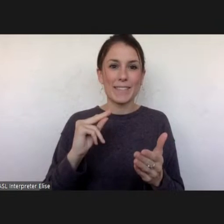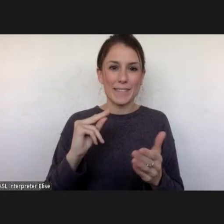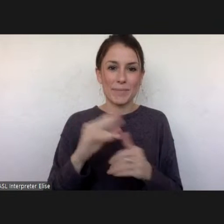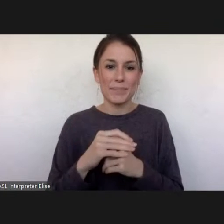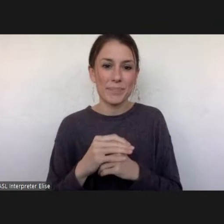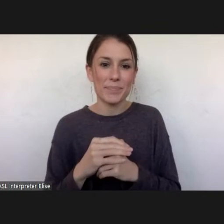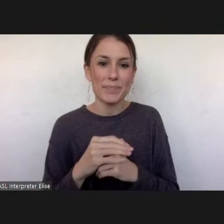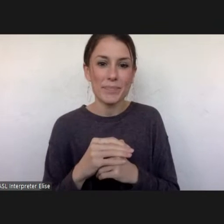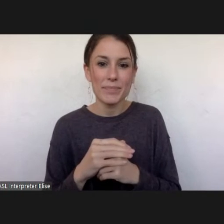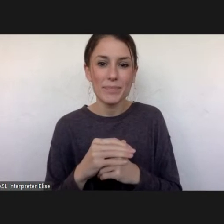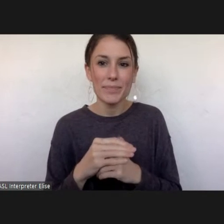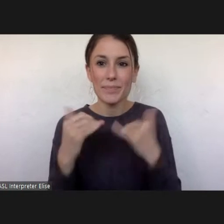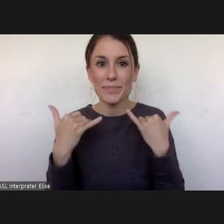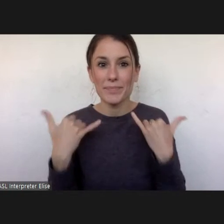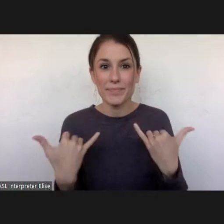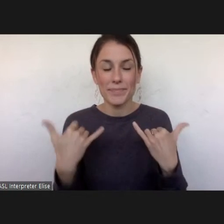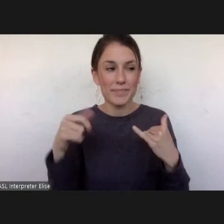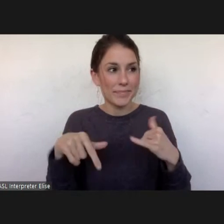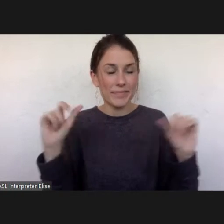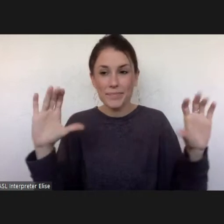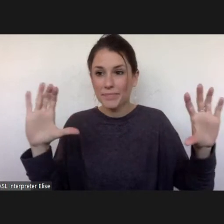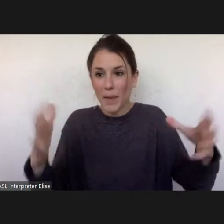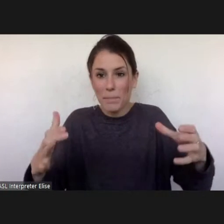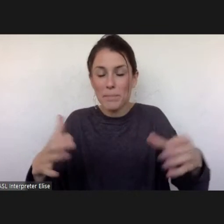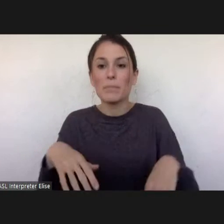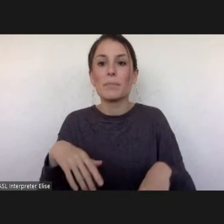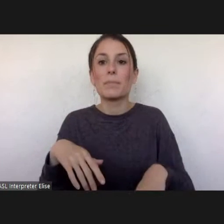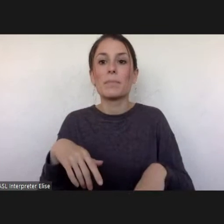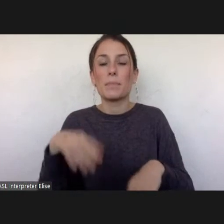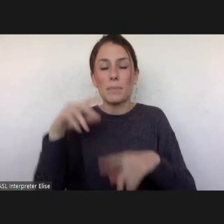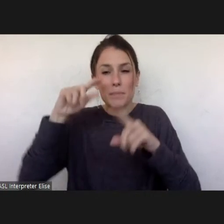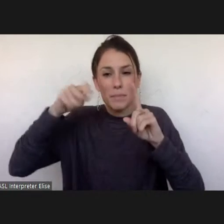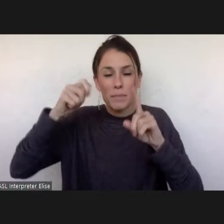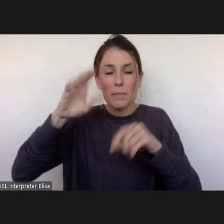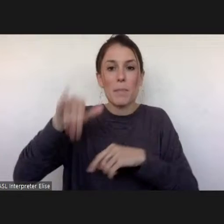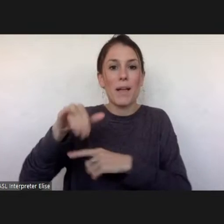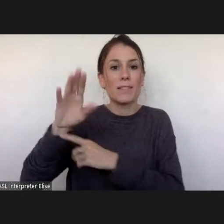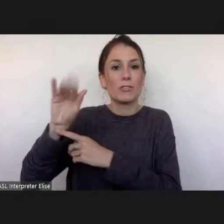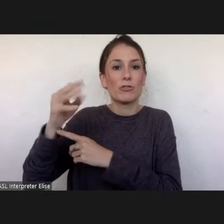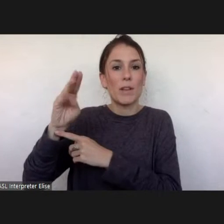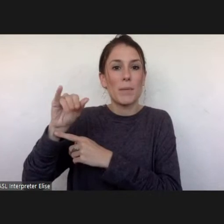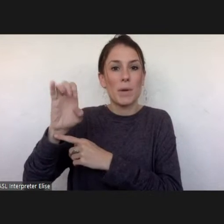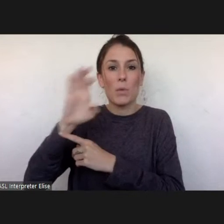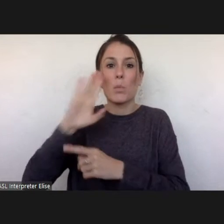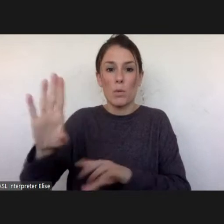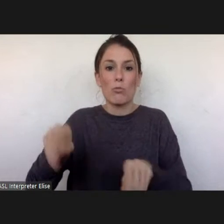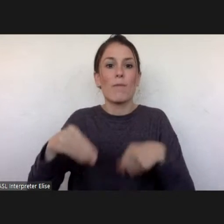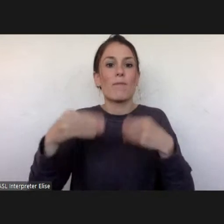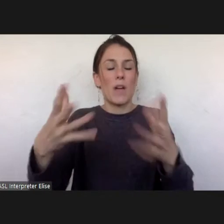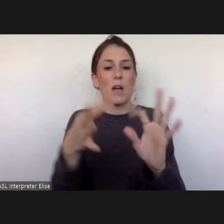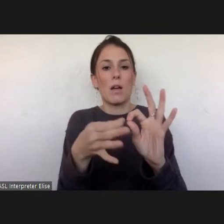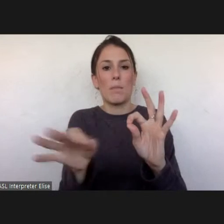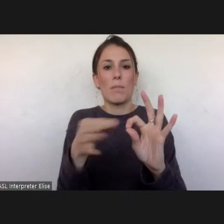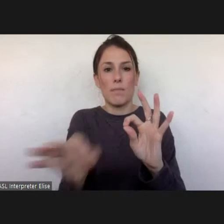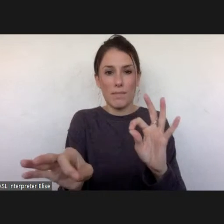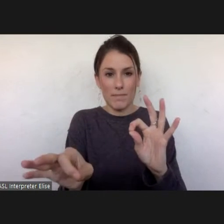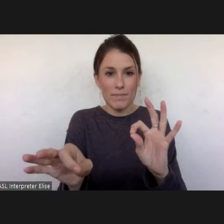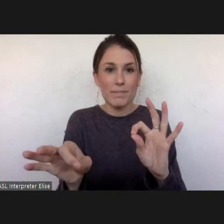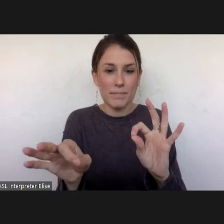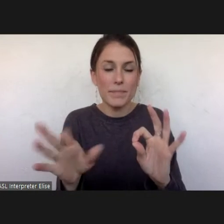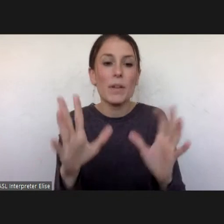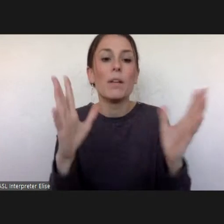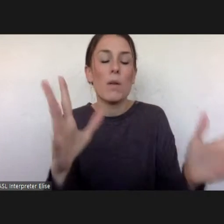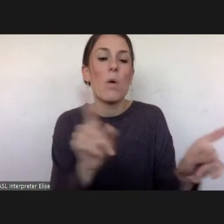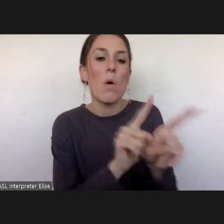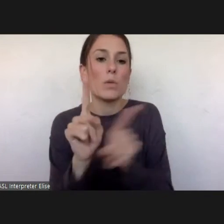Today's gathering is being captioned by Jamie, who will provide remote real-time captioning. We also have ASL provided